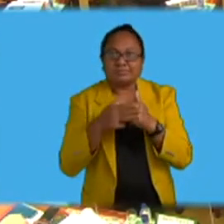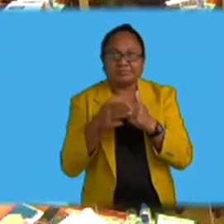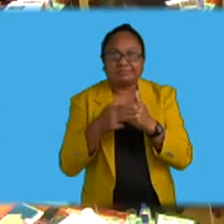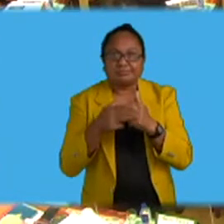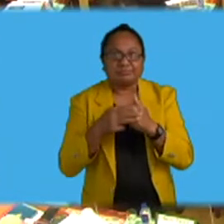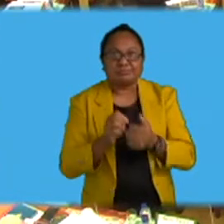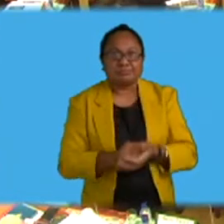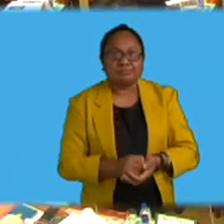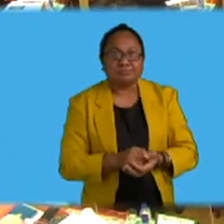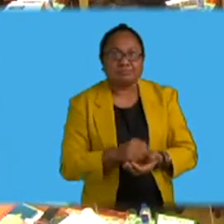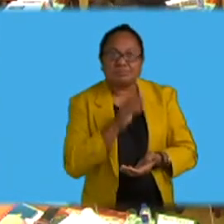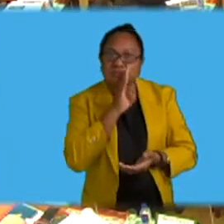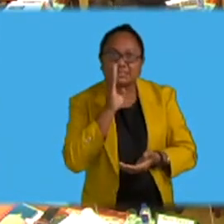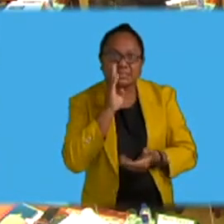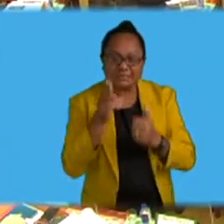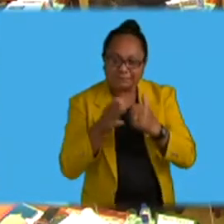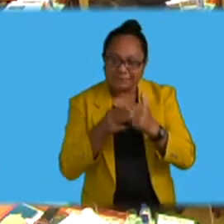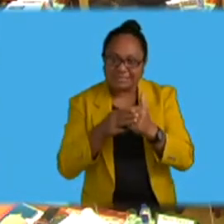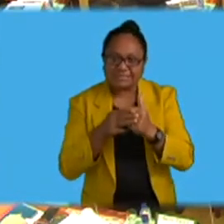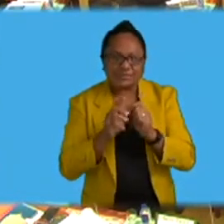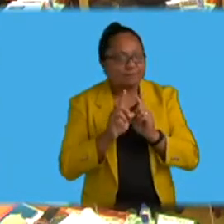Minister.